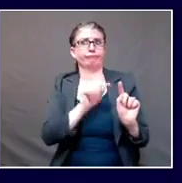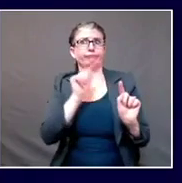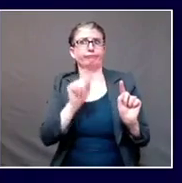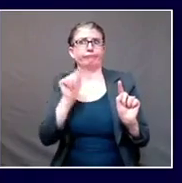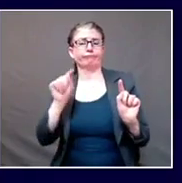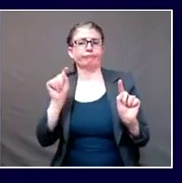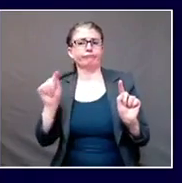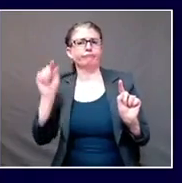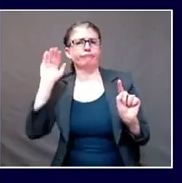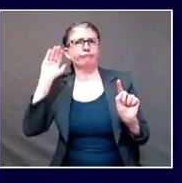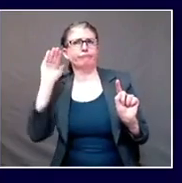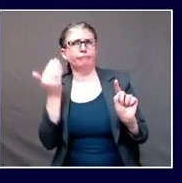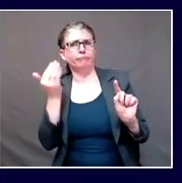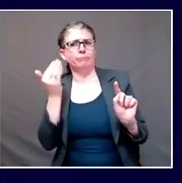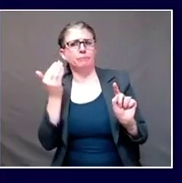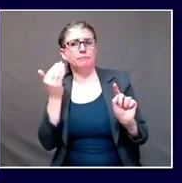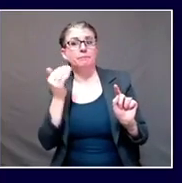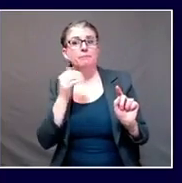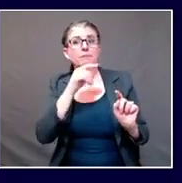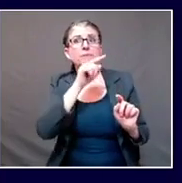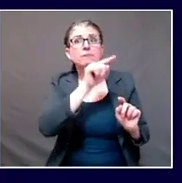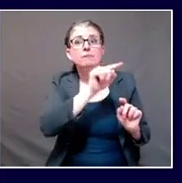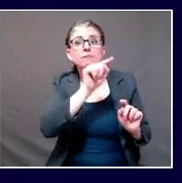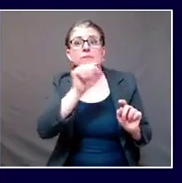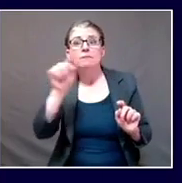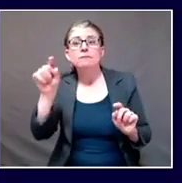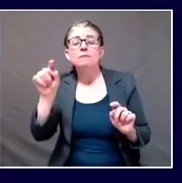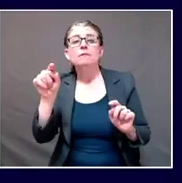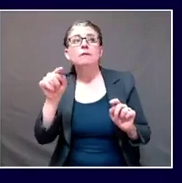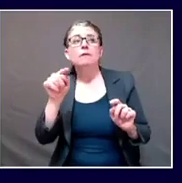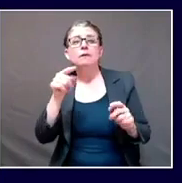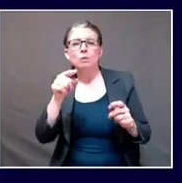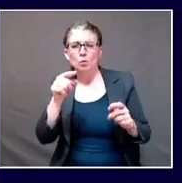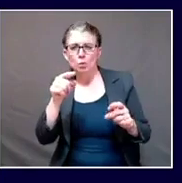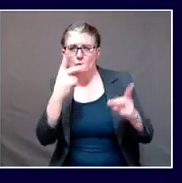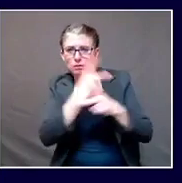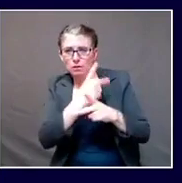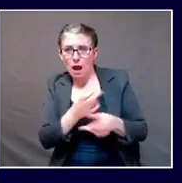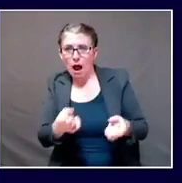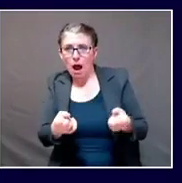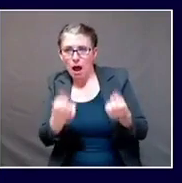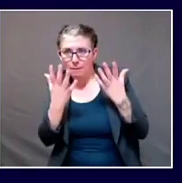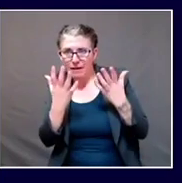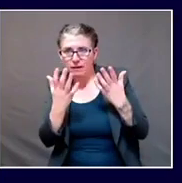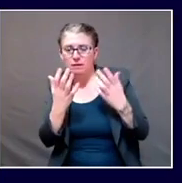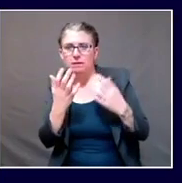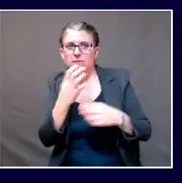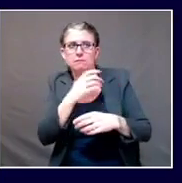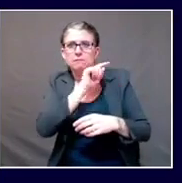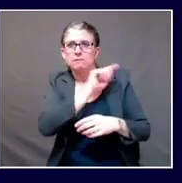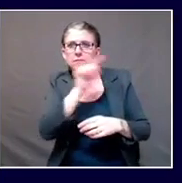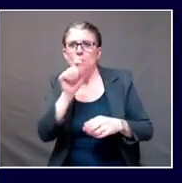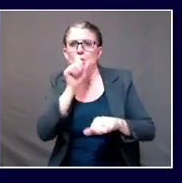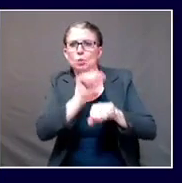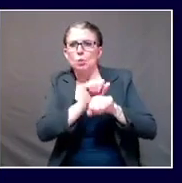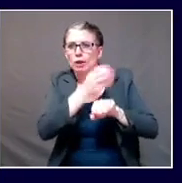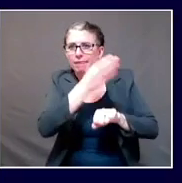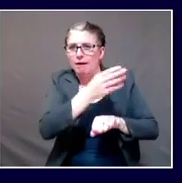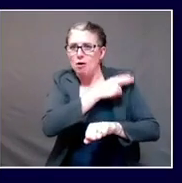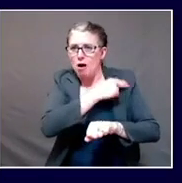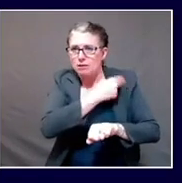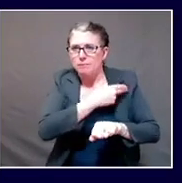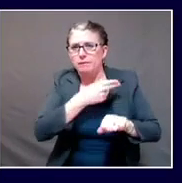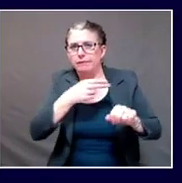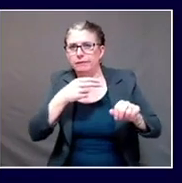each hospital. Do you know will hospitals as they get the doses kind of be starting with that first group? And